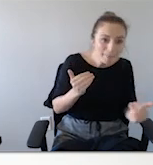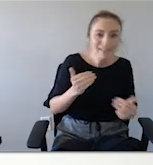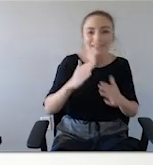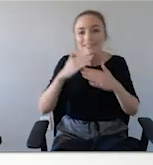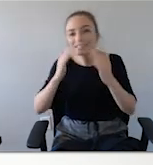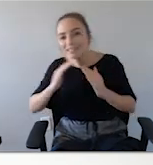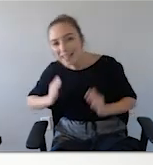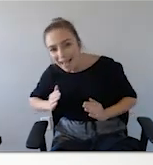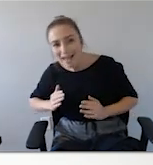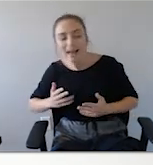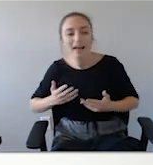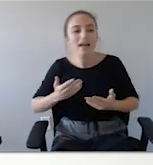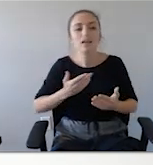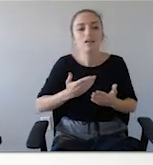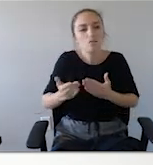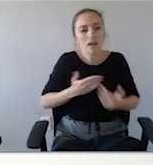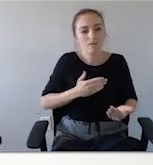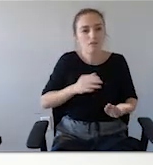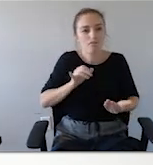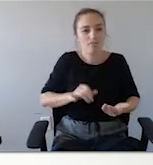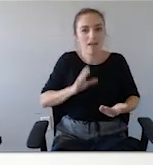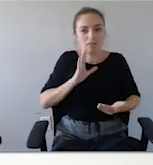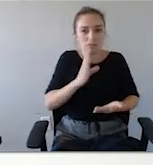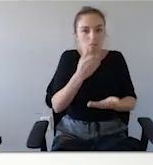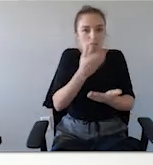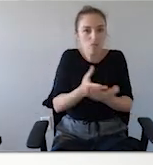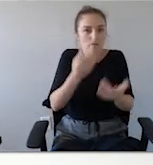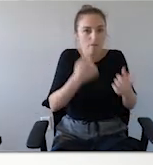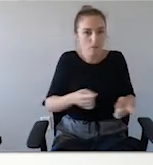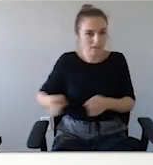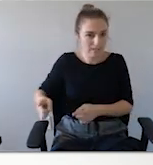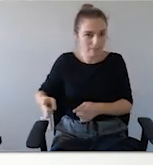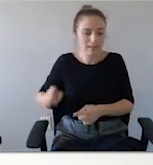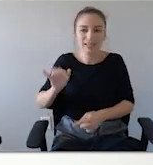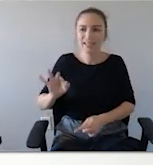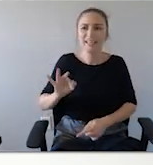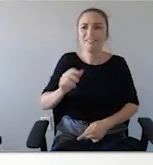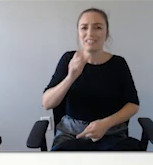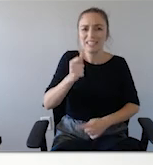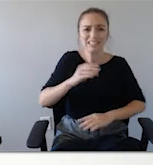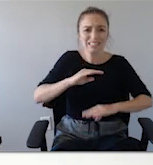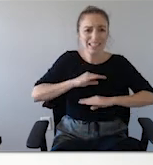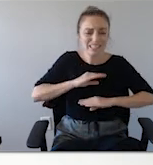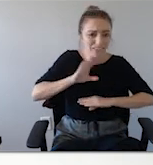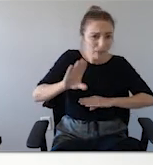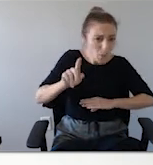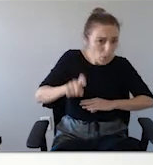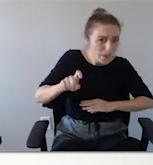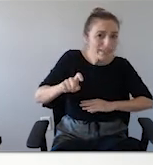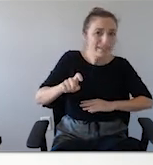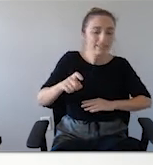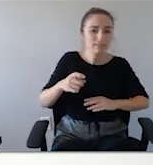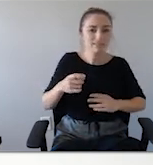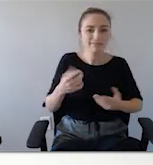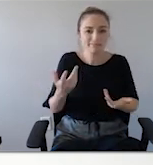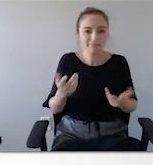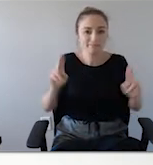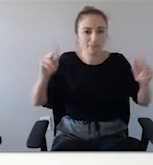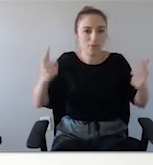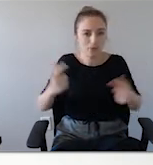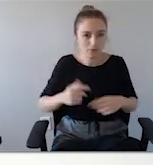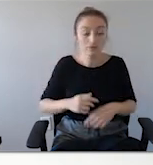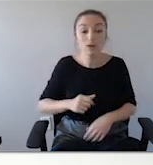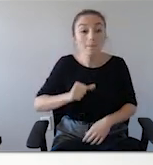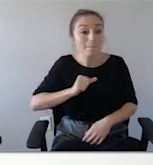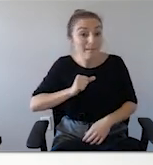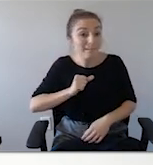trash. I would develop my son's home note myself. And I would put on there what I wanted to know,